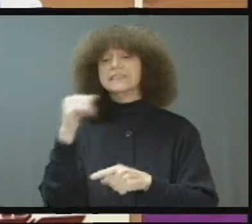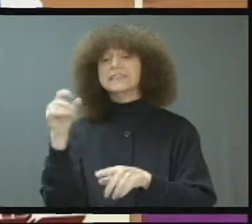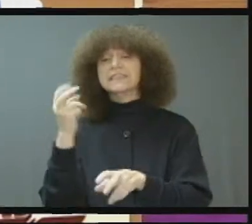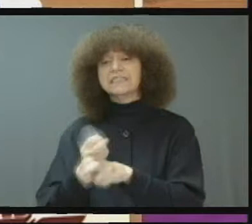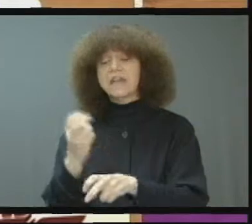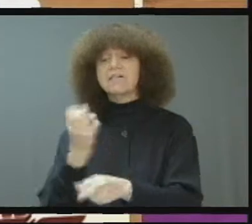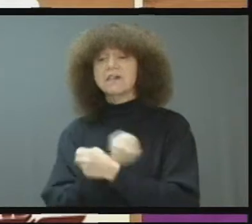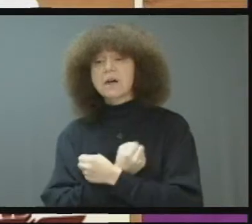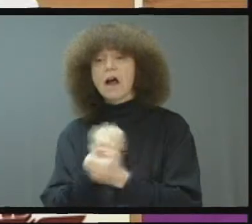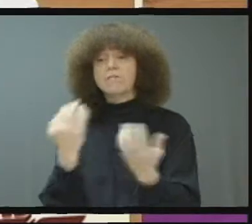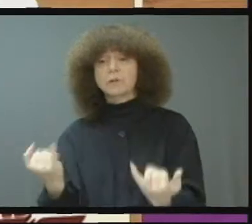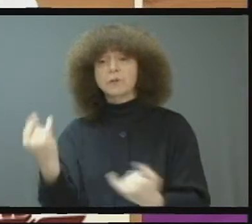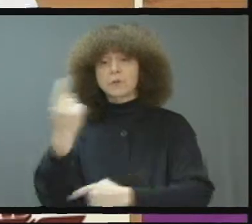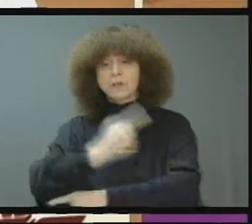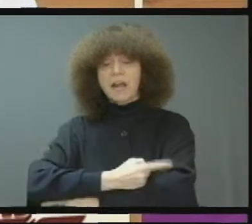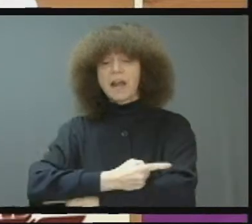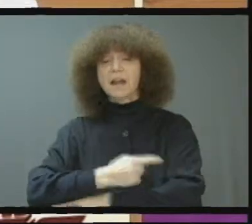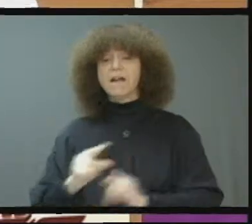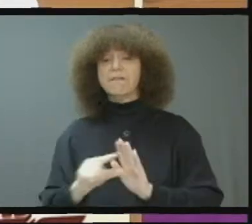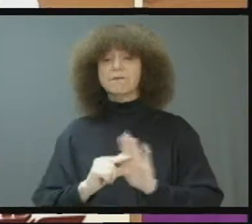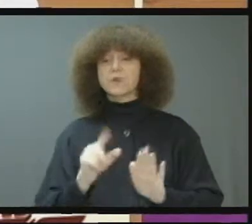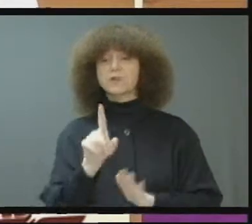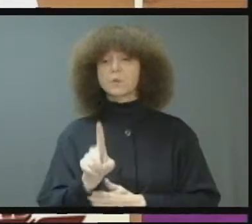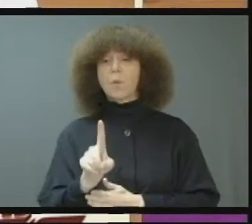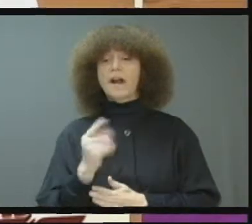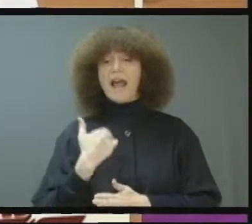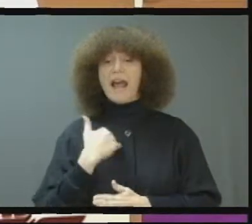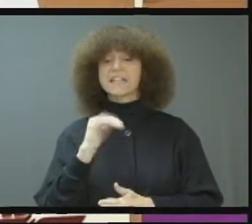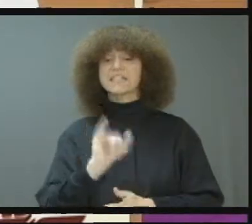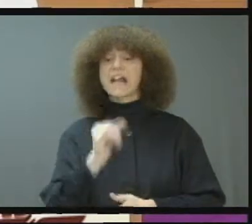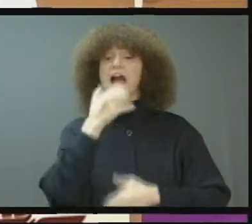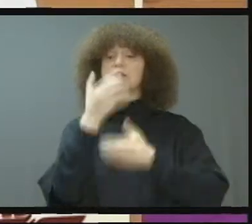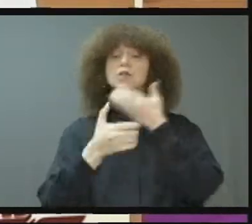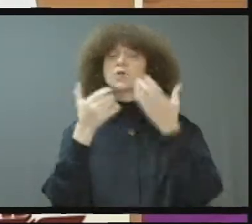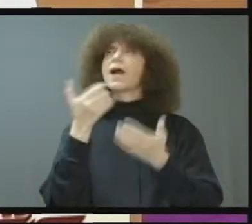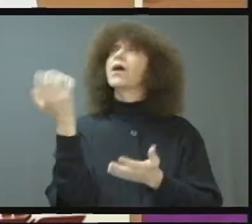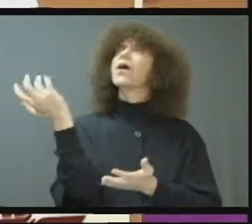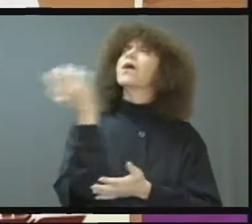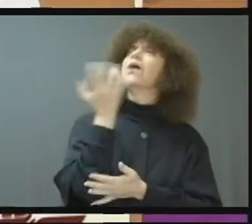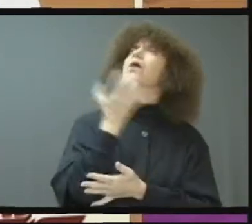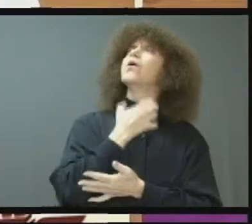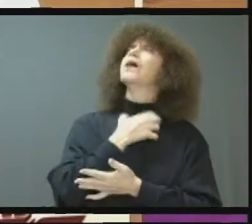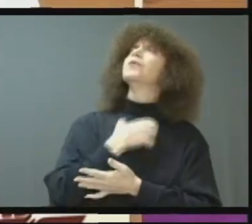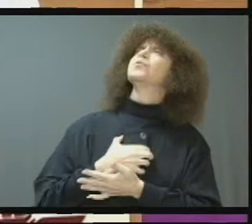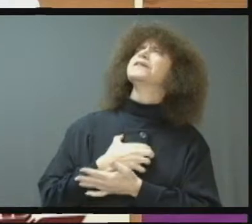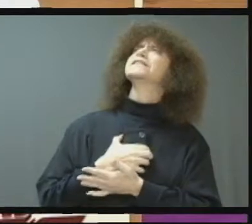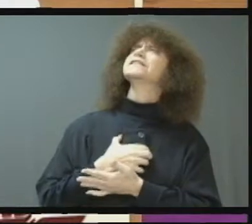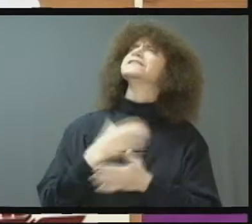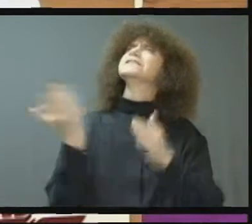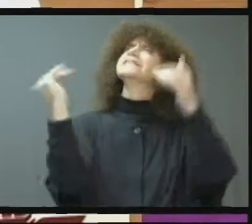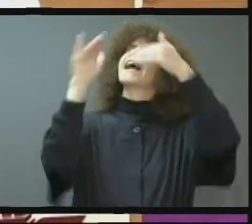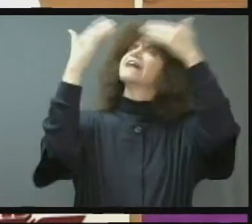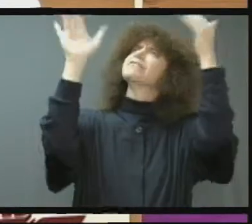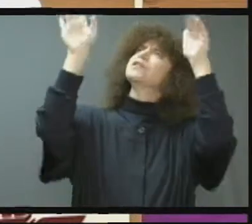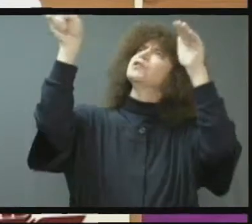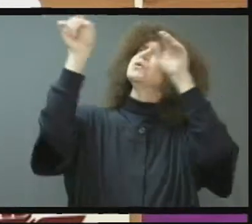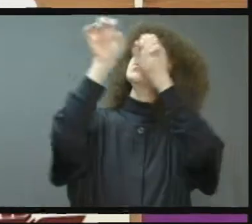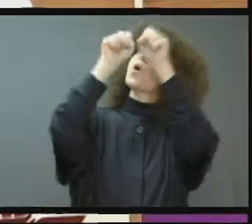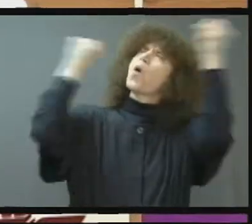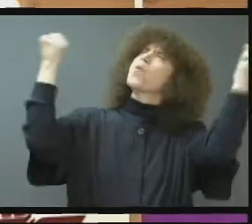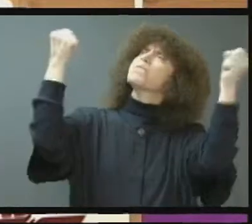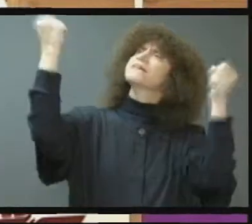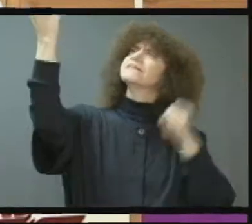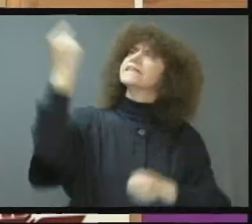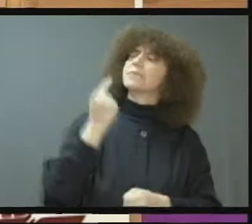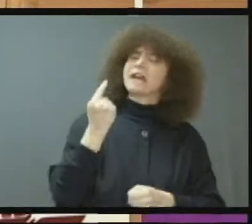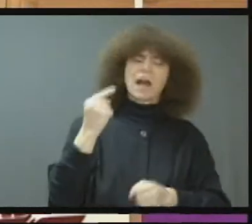Verse 1 of our reading this morning has that cry, "Oh, that you would rend the heavens and come down." When